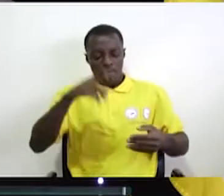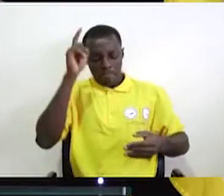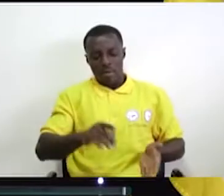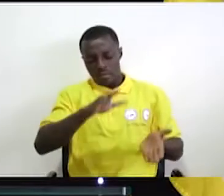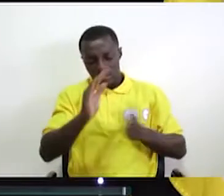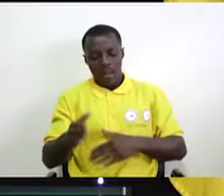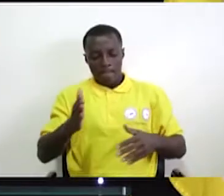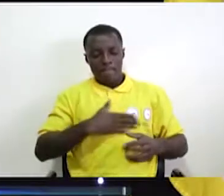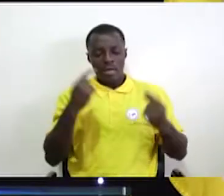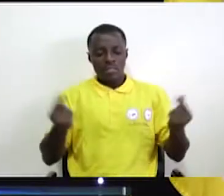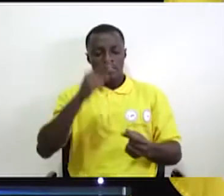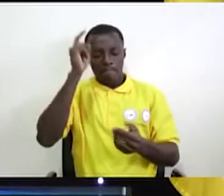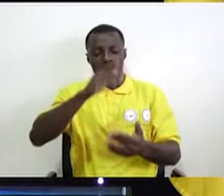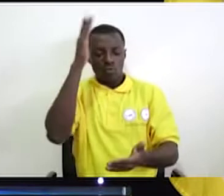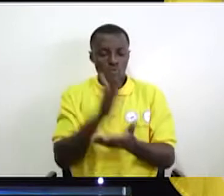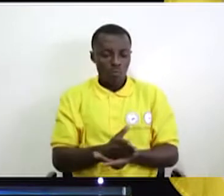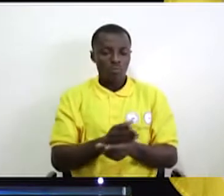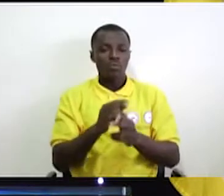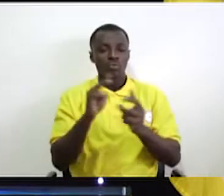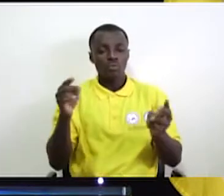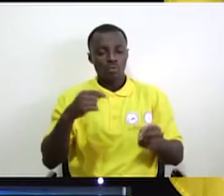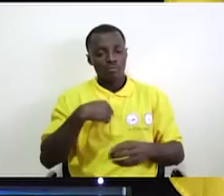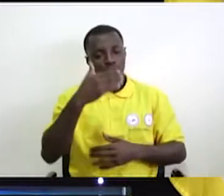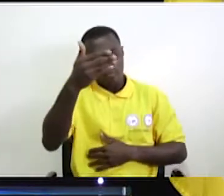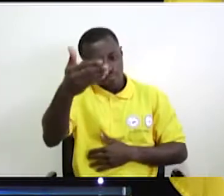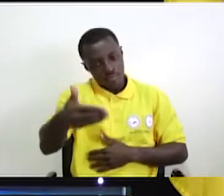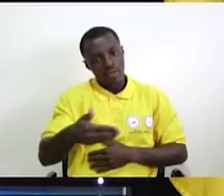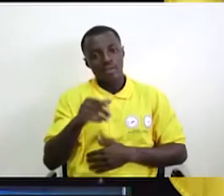I'm inviting you this morning to sign the death